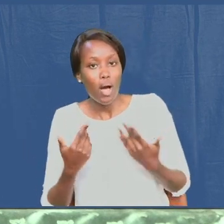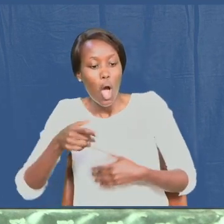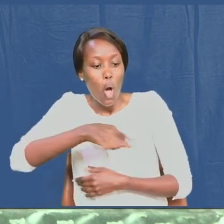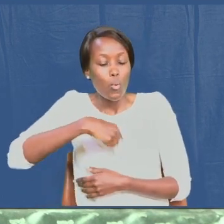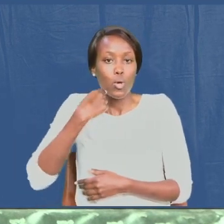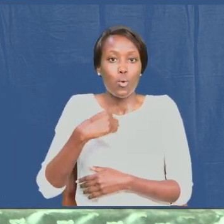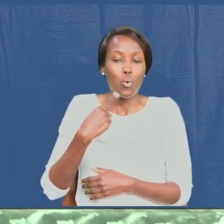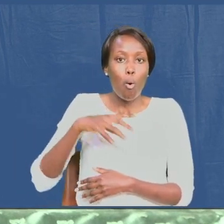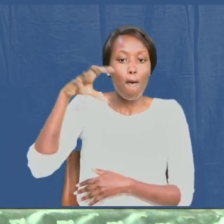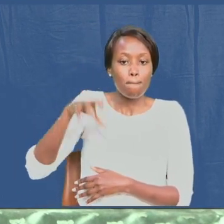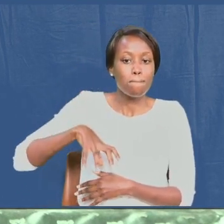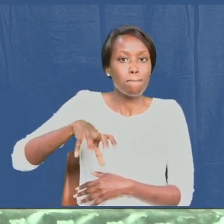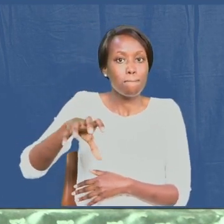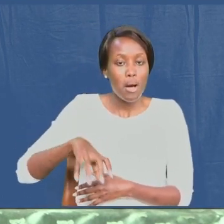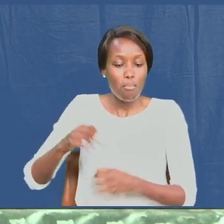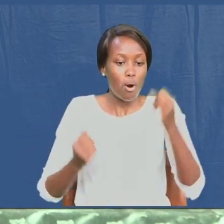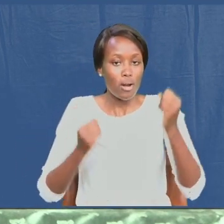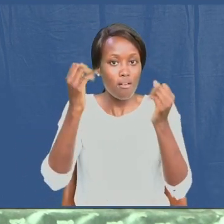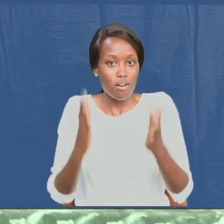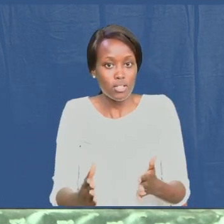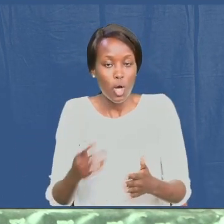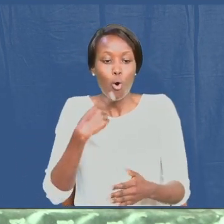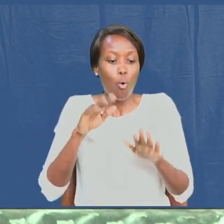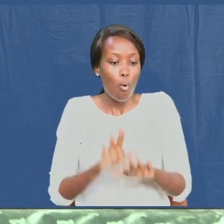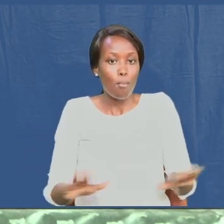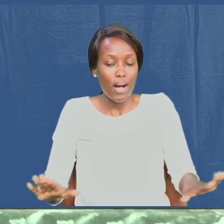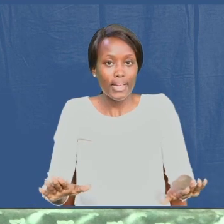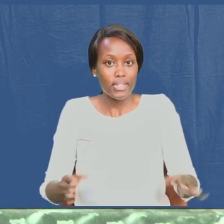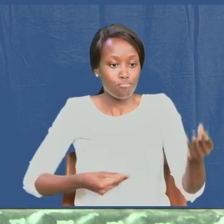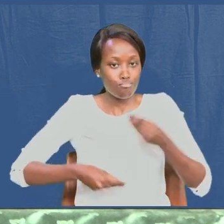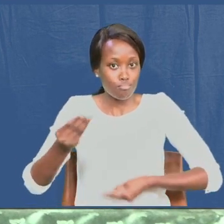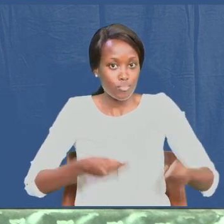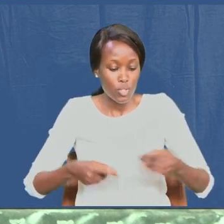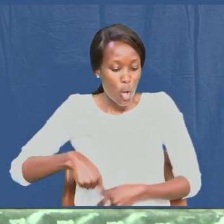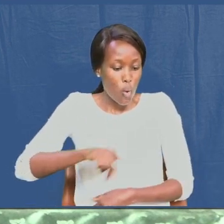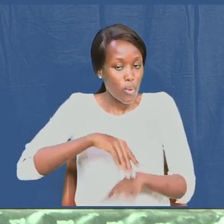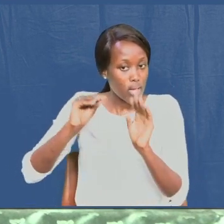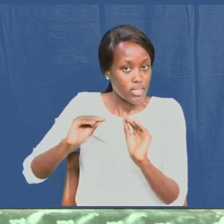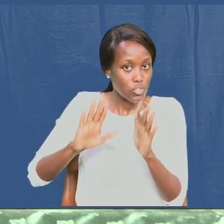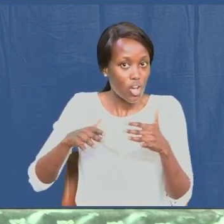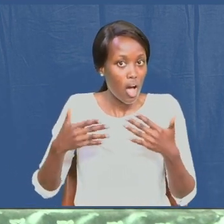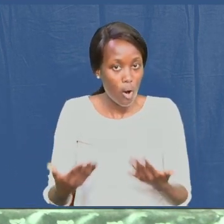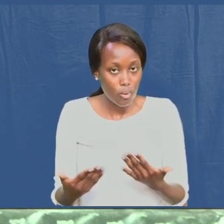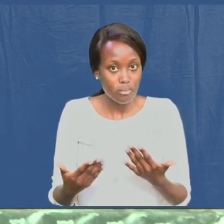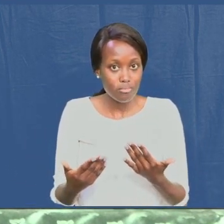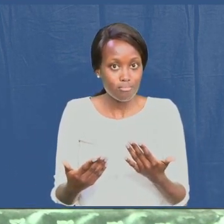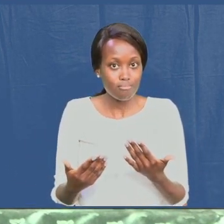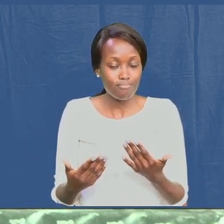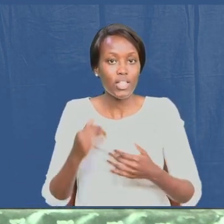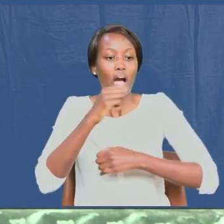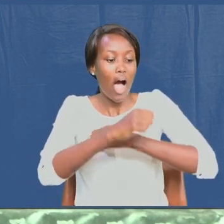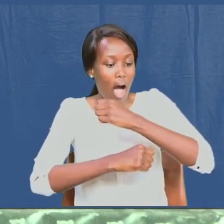who are matatu drivers. We who are market sellers. And how do we teach? We teach by